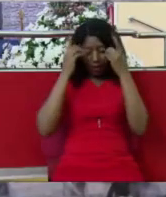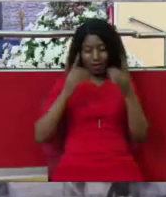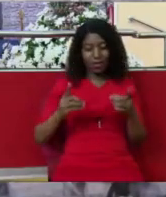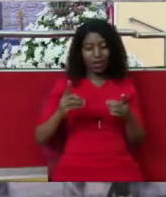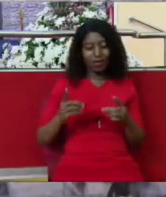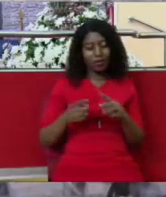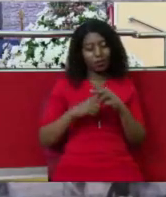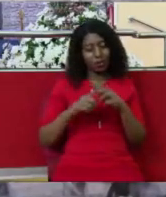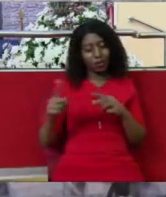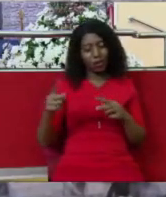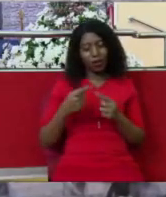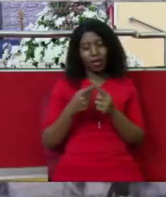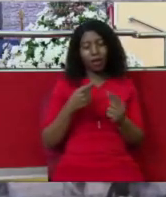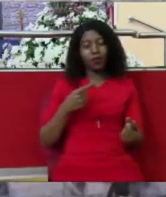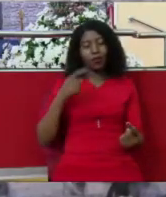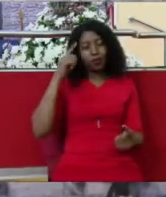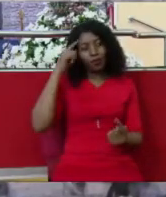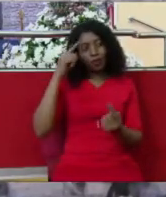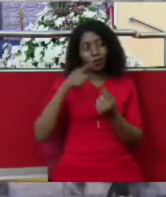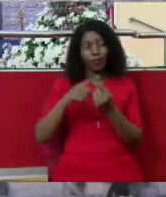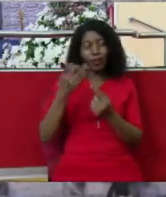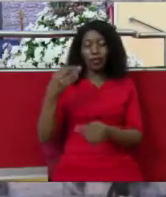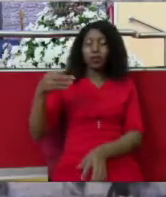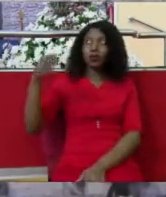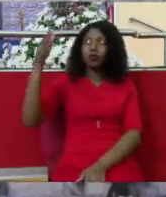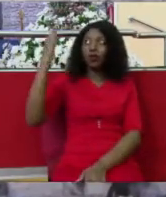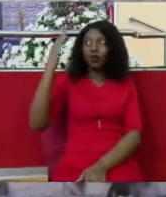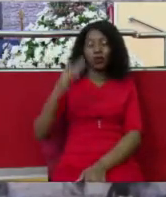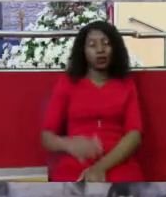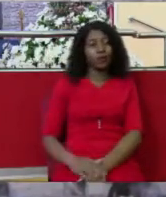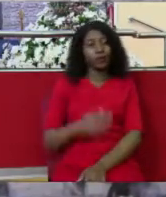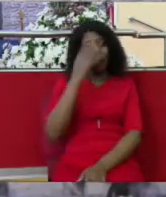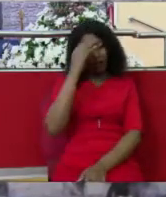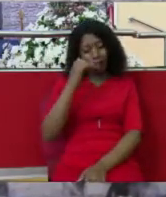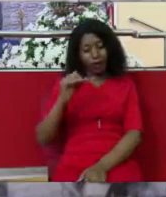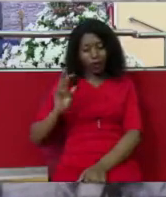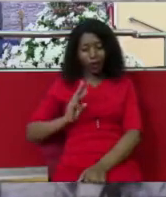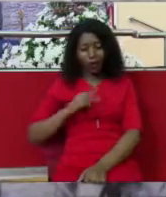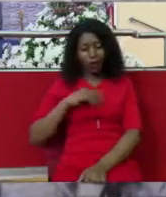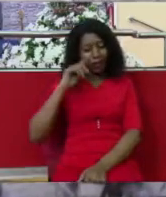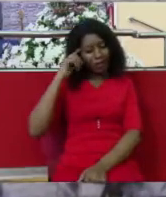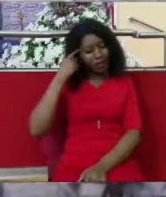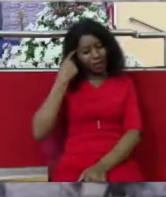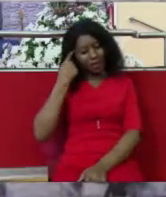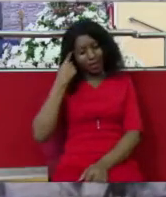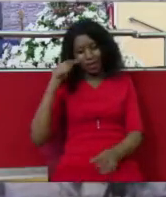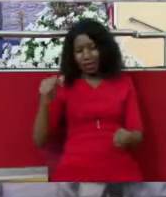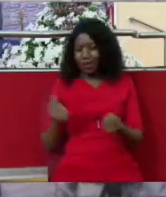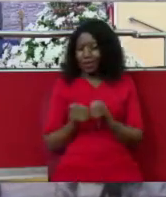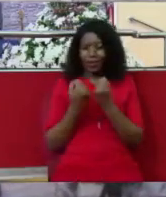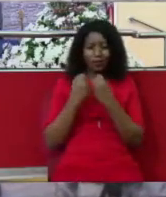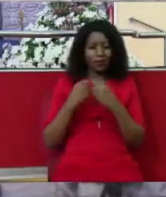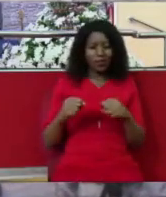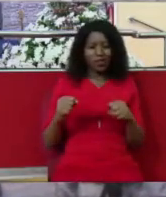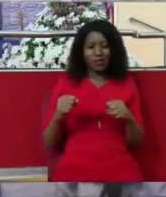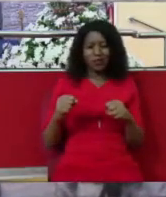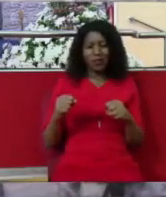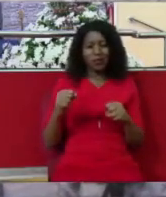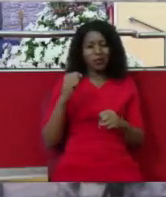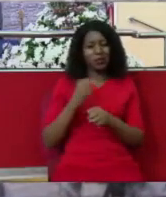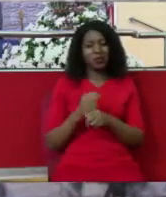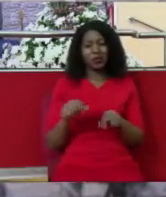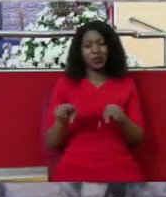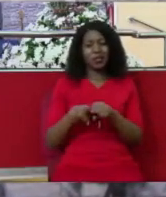of God. Tunaamua kutorokea uwepo wa Bwana because we think we may not be able to be fit enough or adequate enough for the